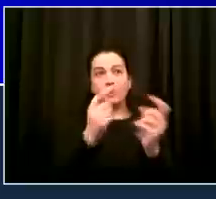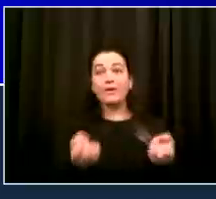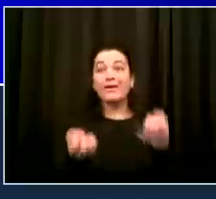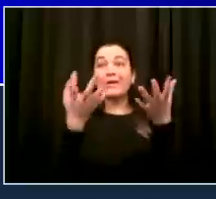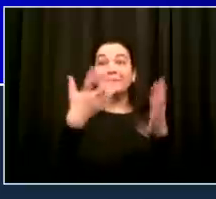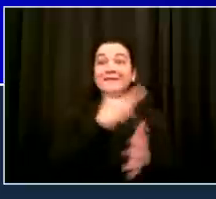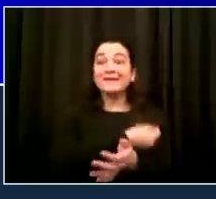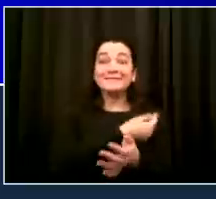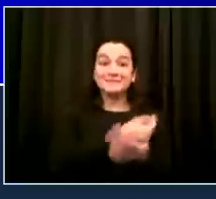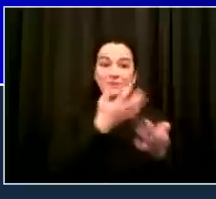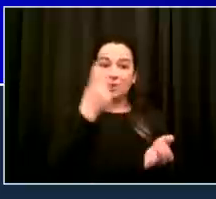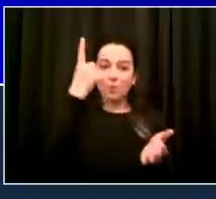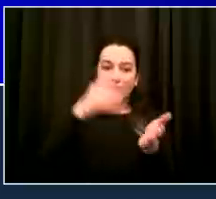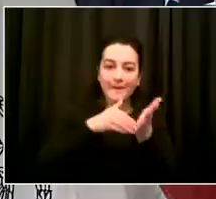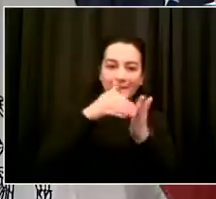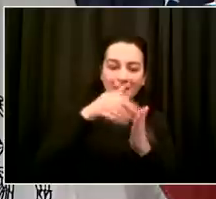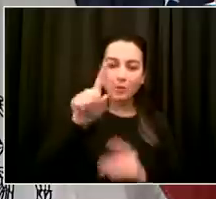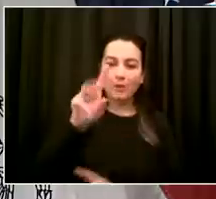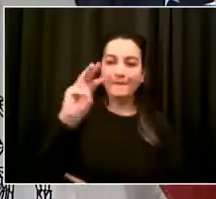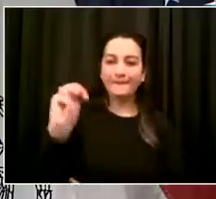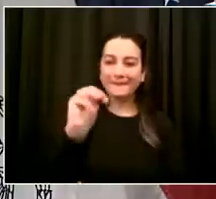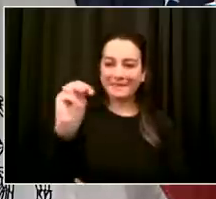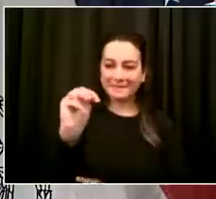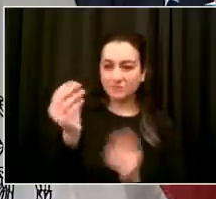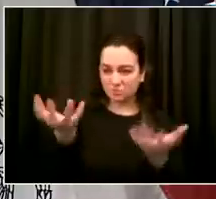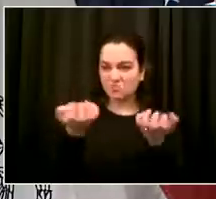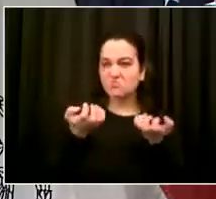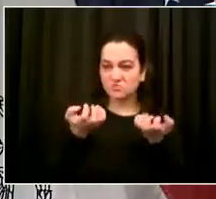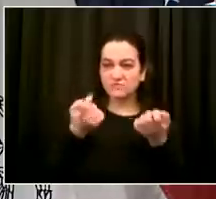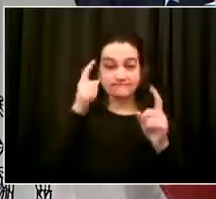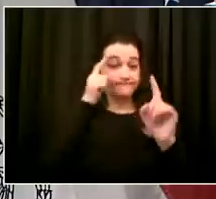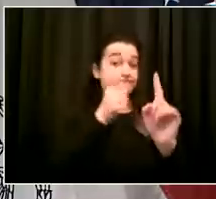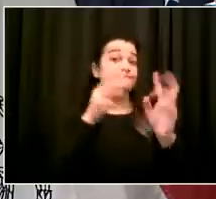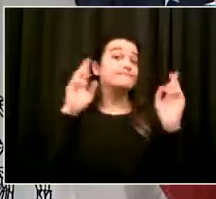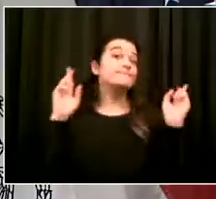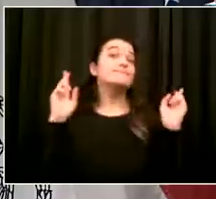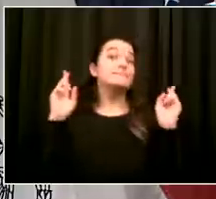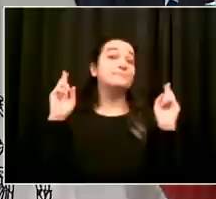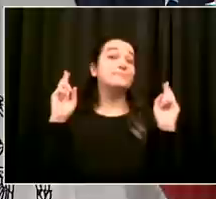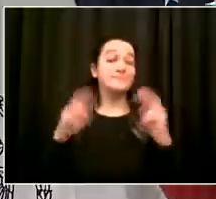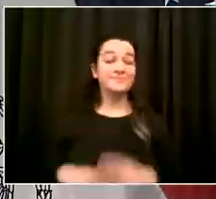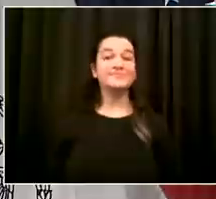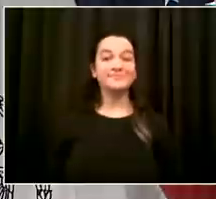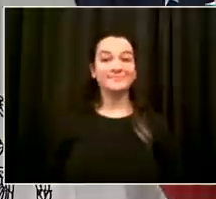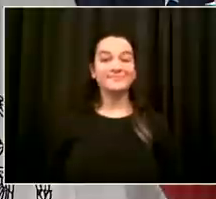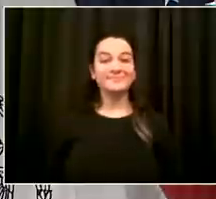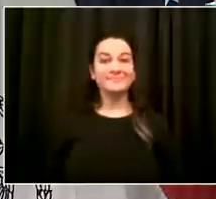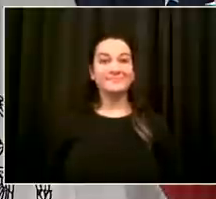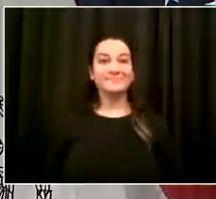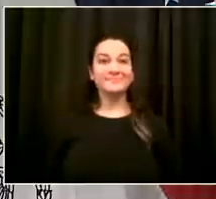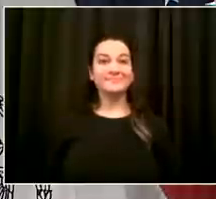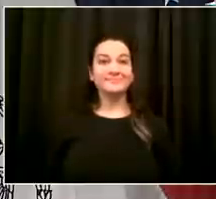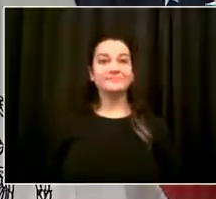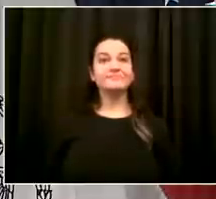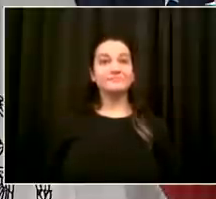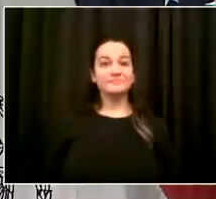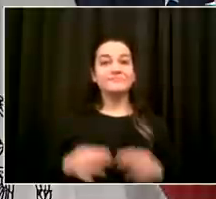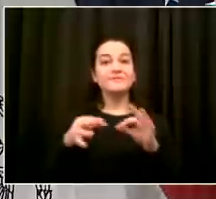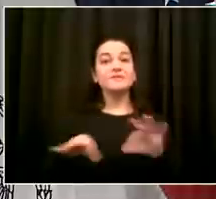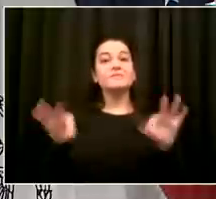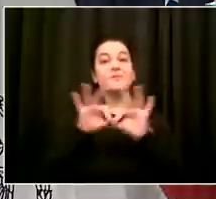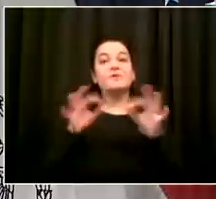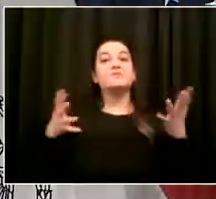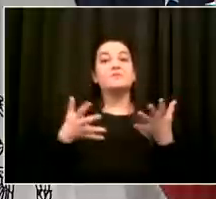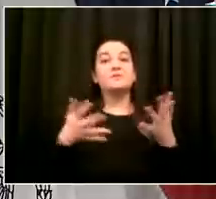so powerful here. Just New Yorkers 75 and over, just that part of our community is about